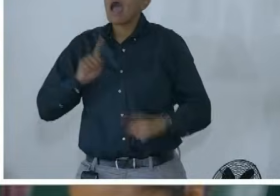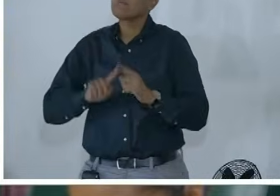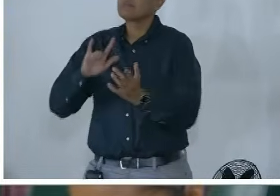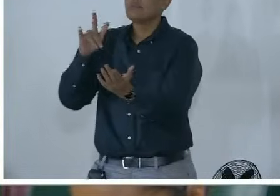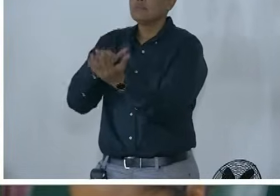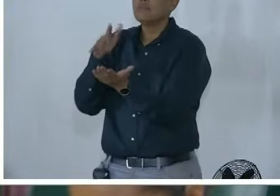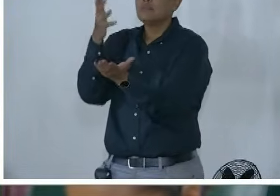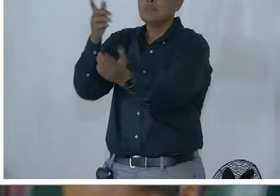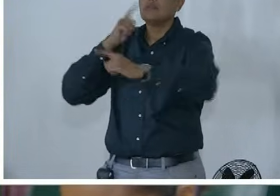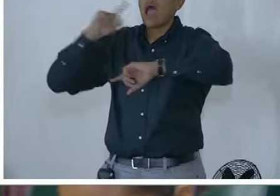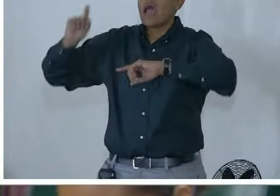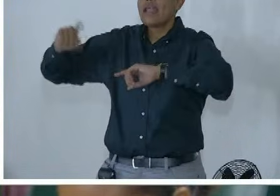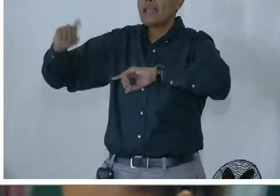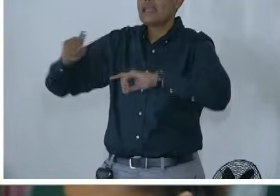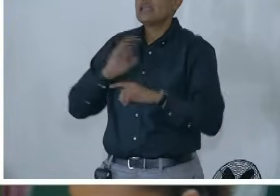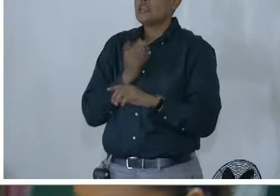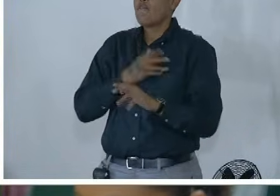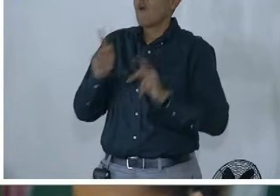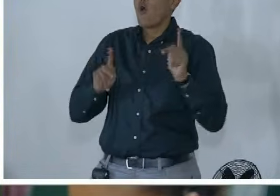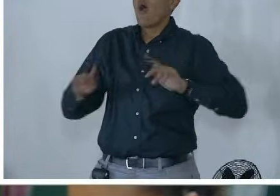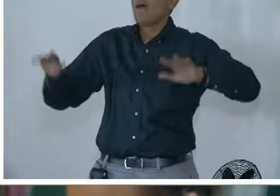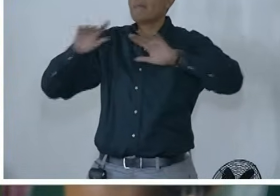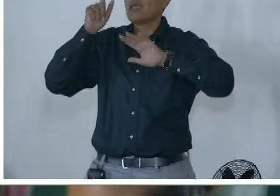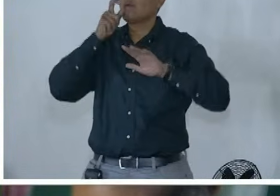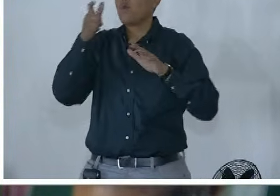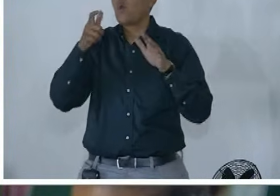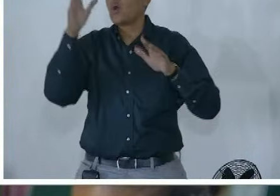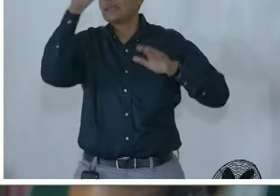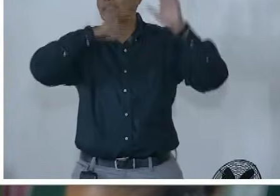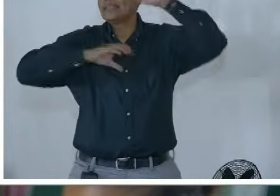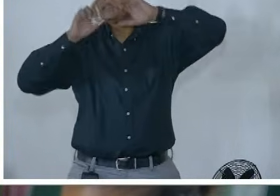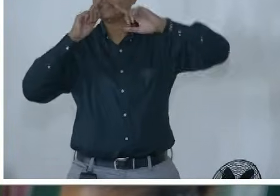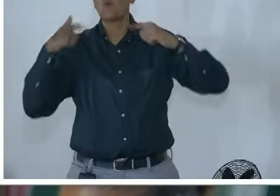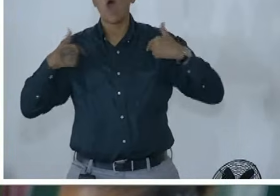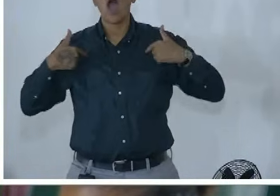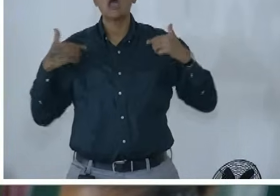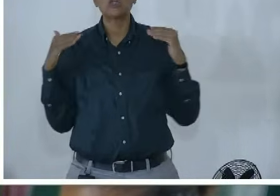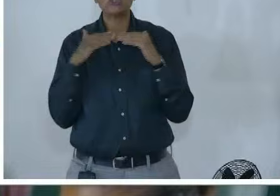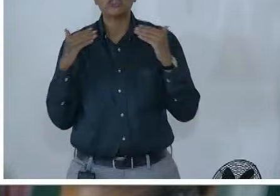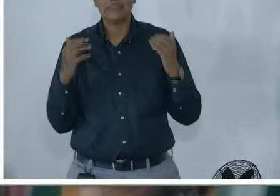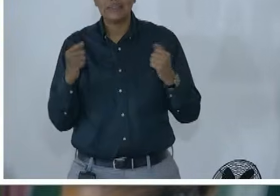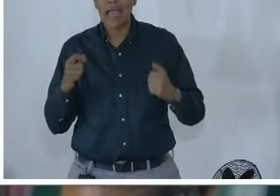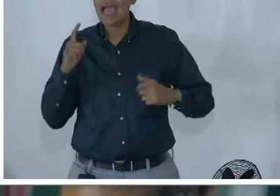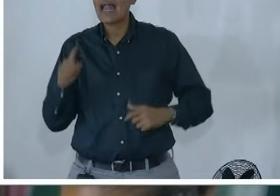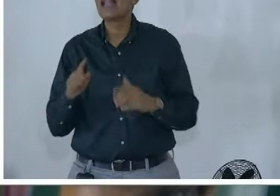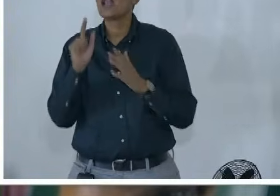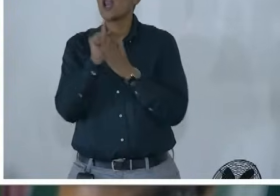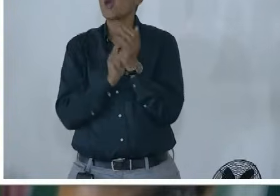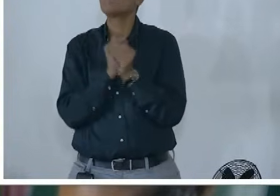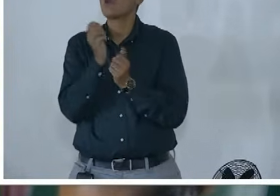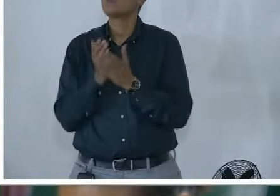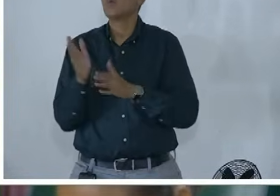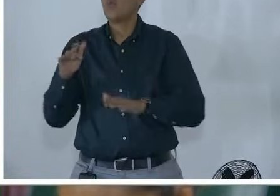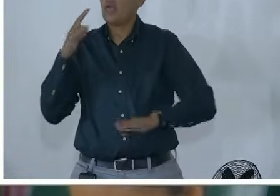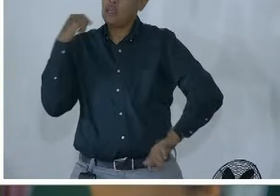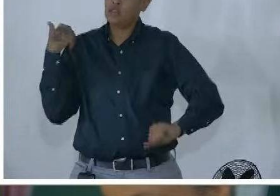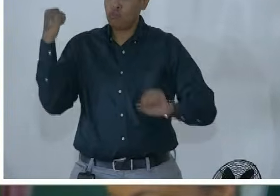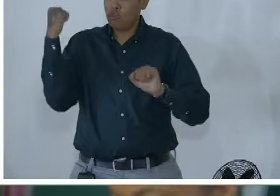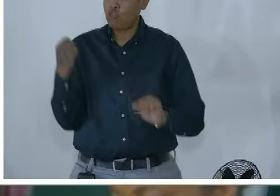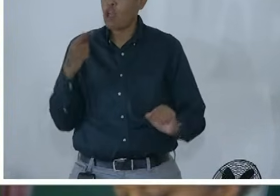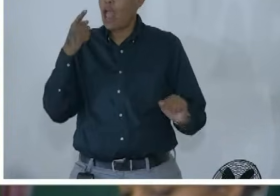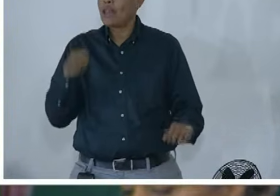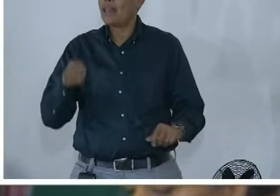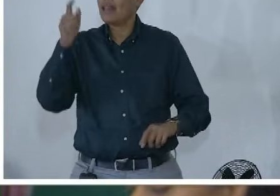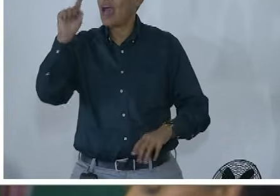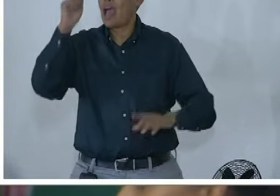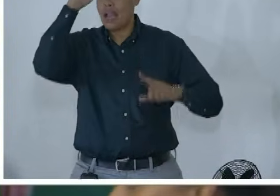centered on the needs of our people who are seeking justice. The bill strengthens